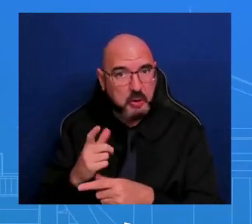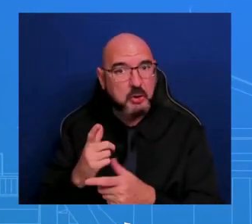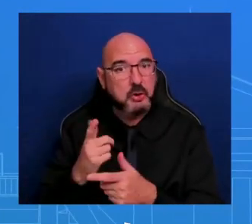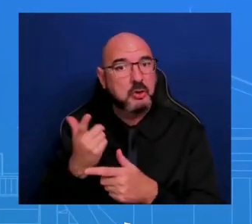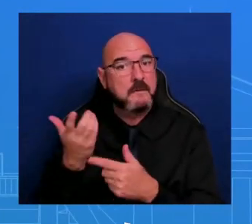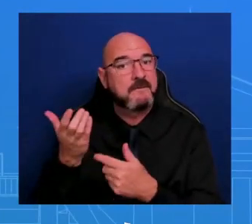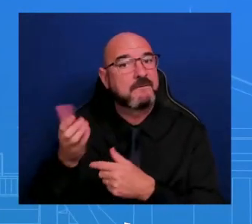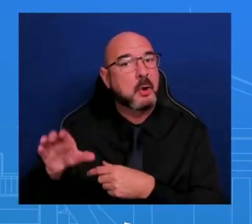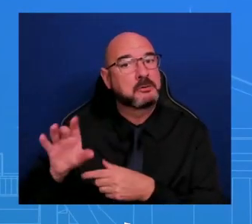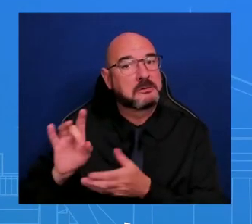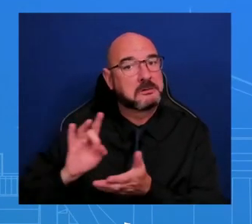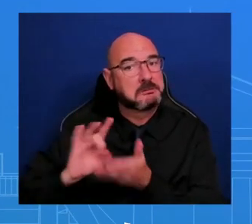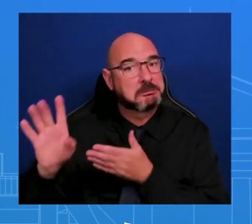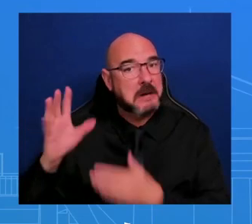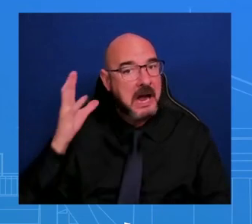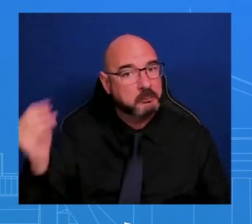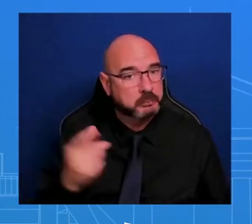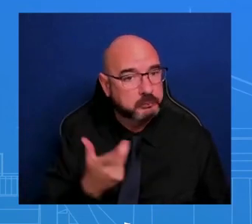partners across the region,